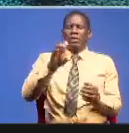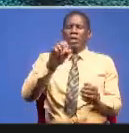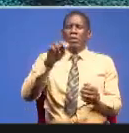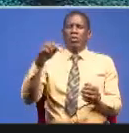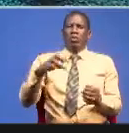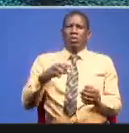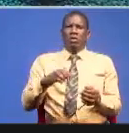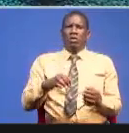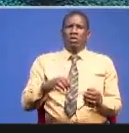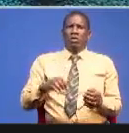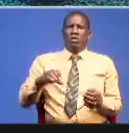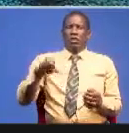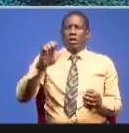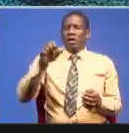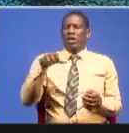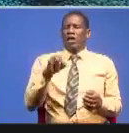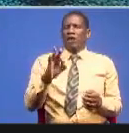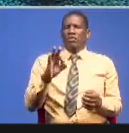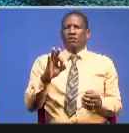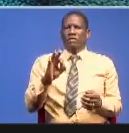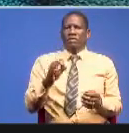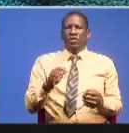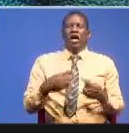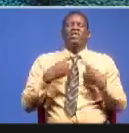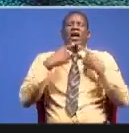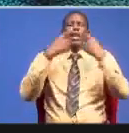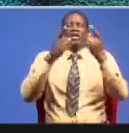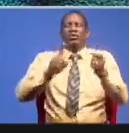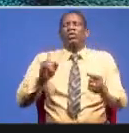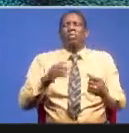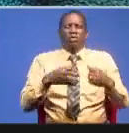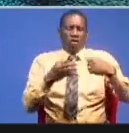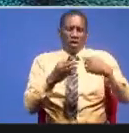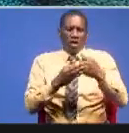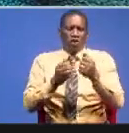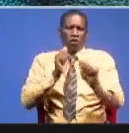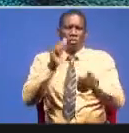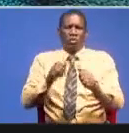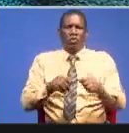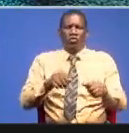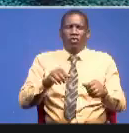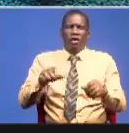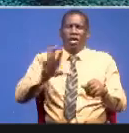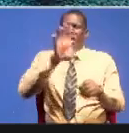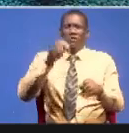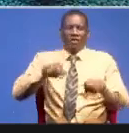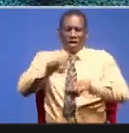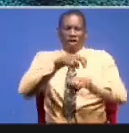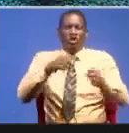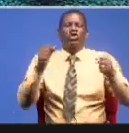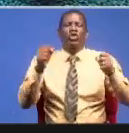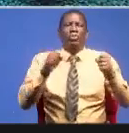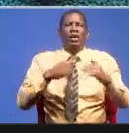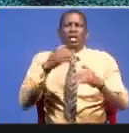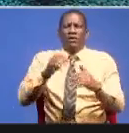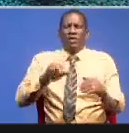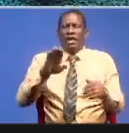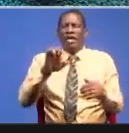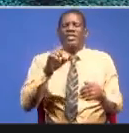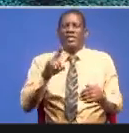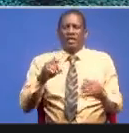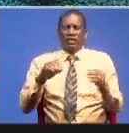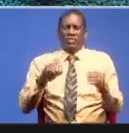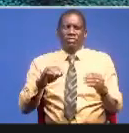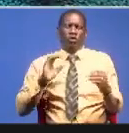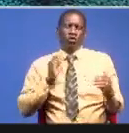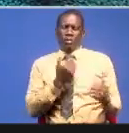Federation of African Football, CAF, has finally announced the dates for the 8th edition of the African Nations Championships after the Executive Committee held its meeting in